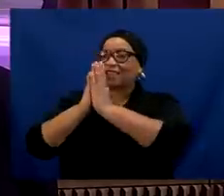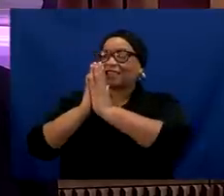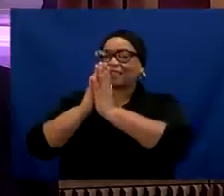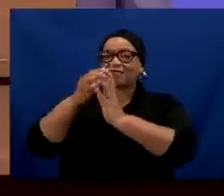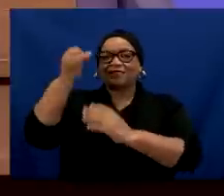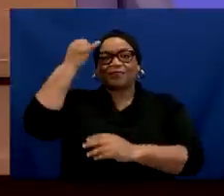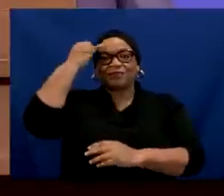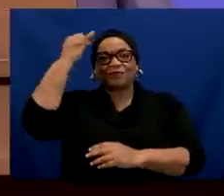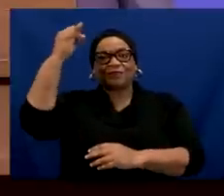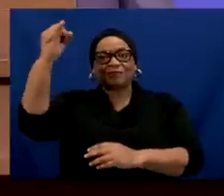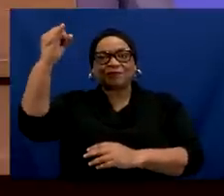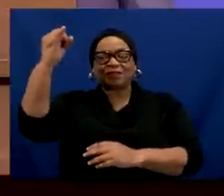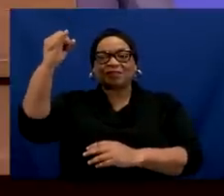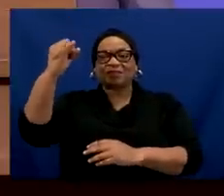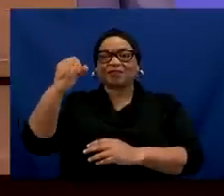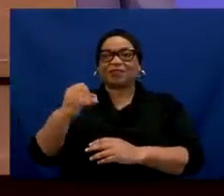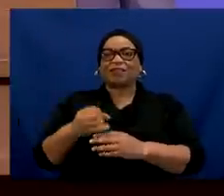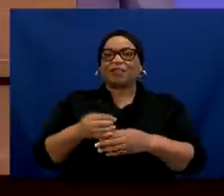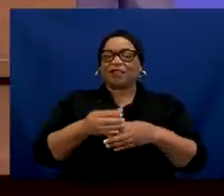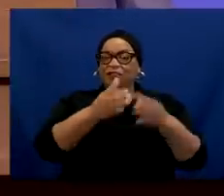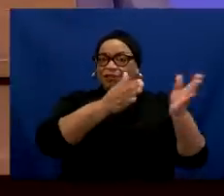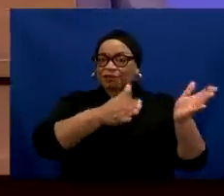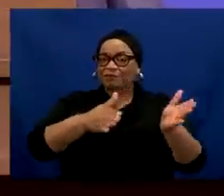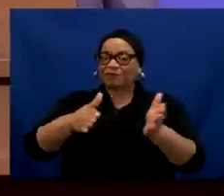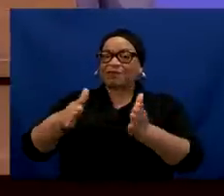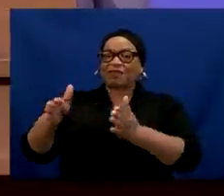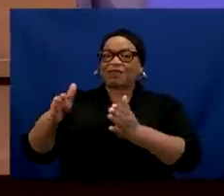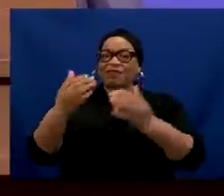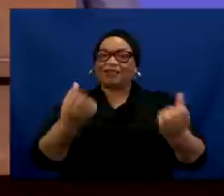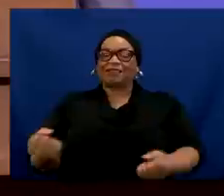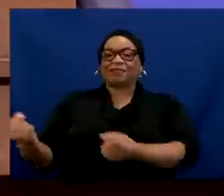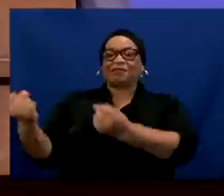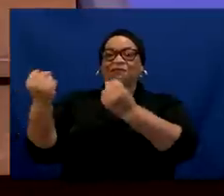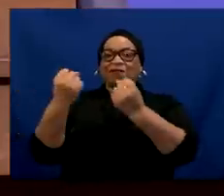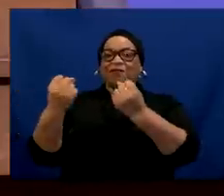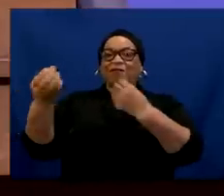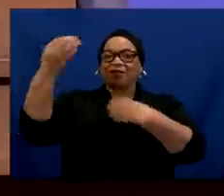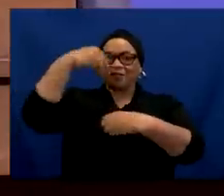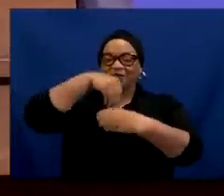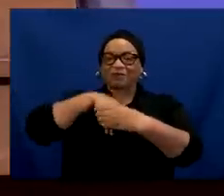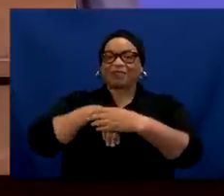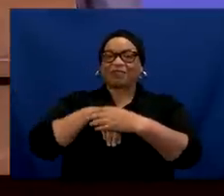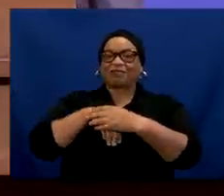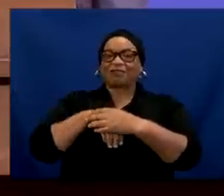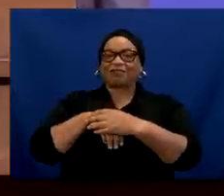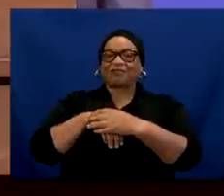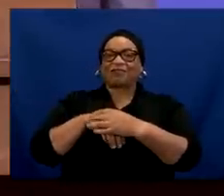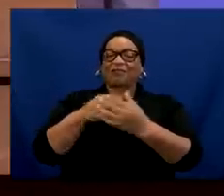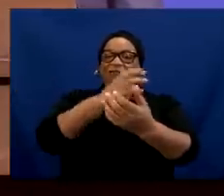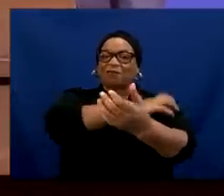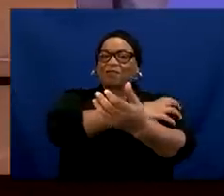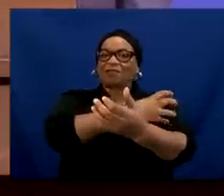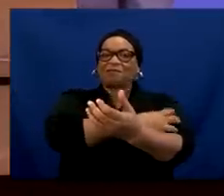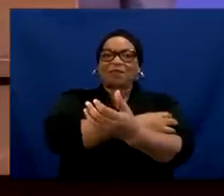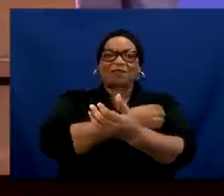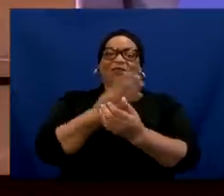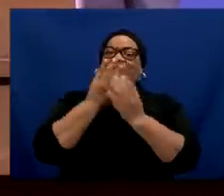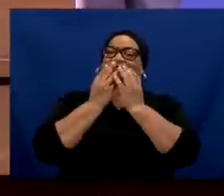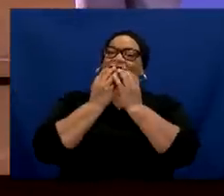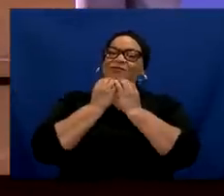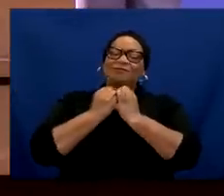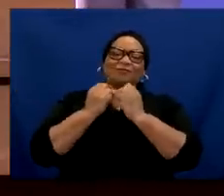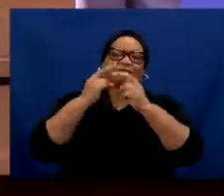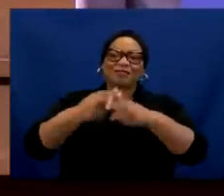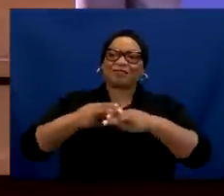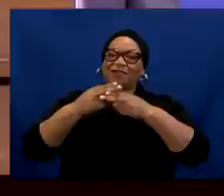imagine, according to the power that is at work within us, by the power of that sweet name,